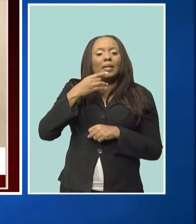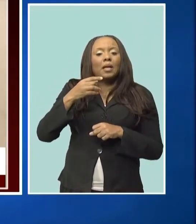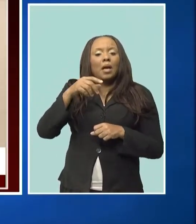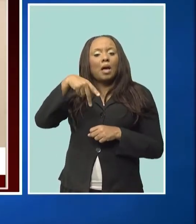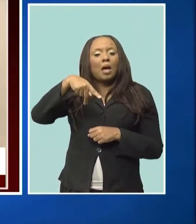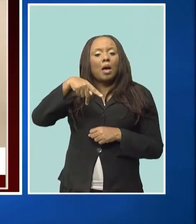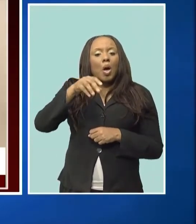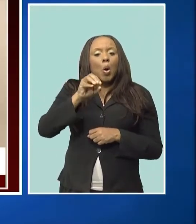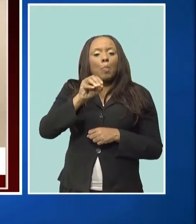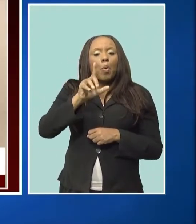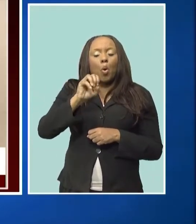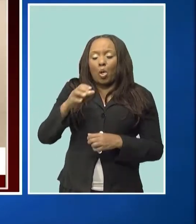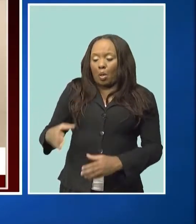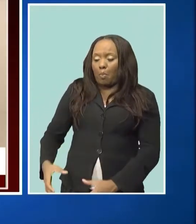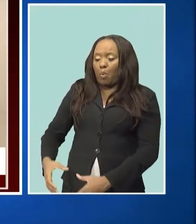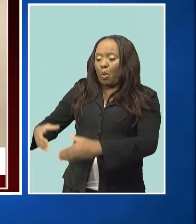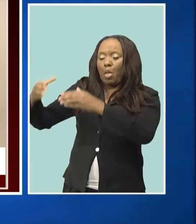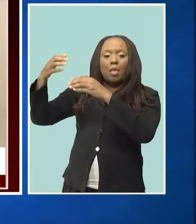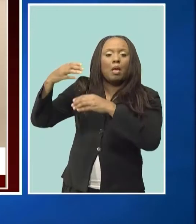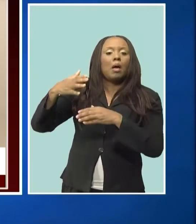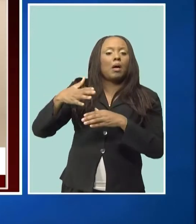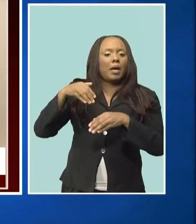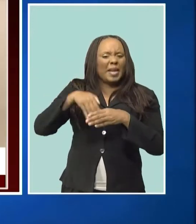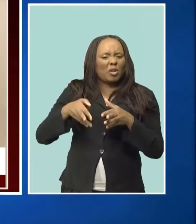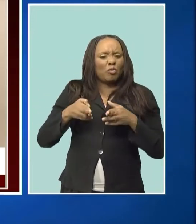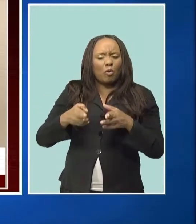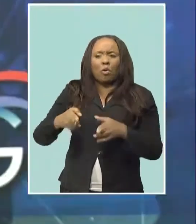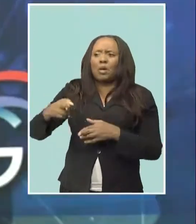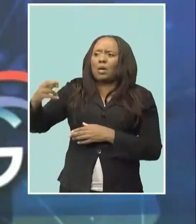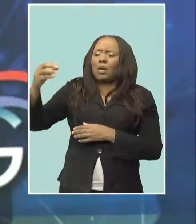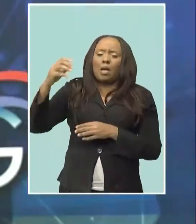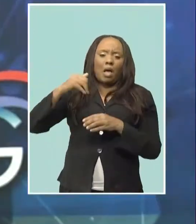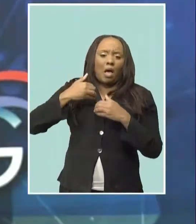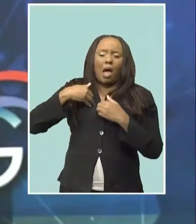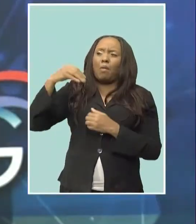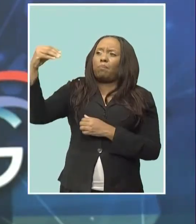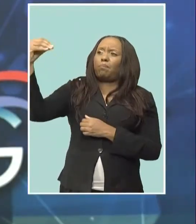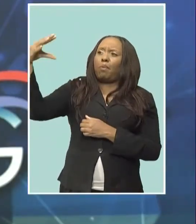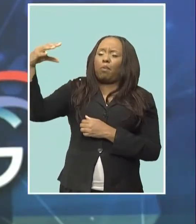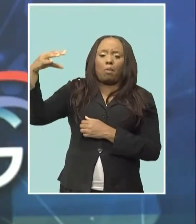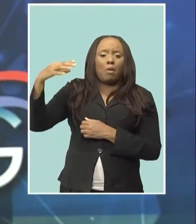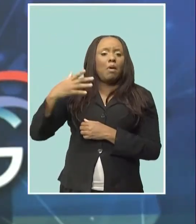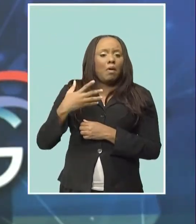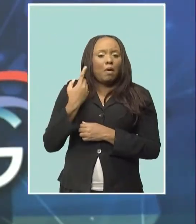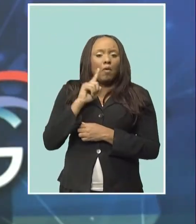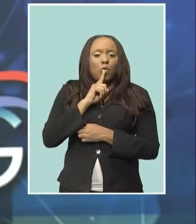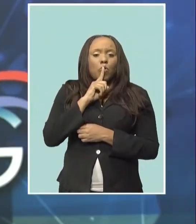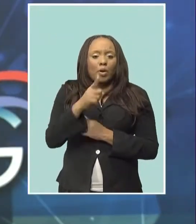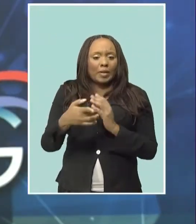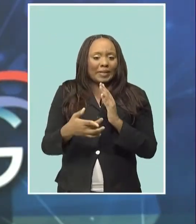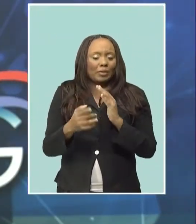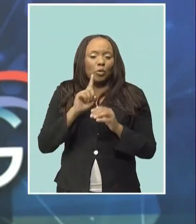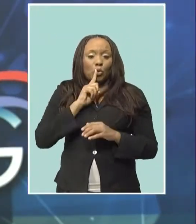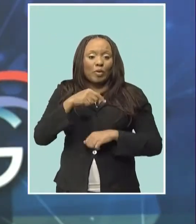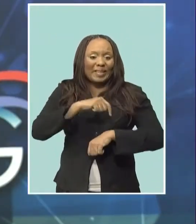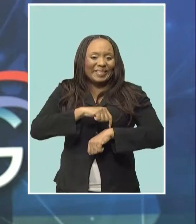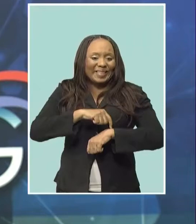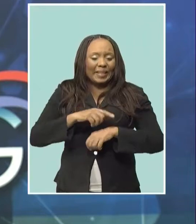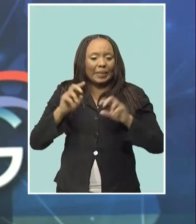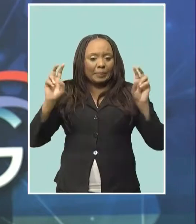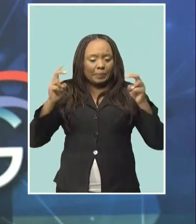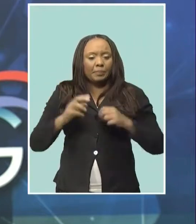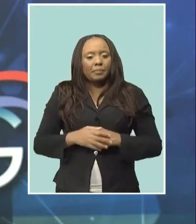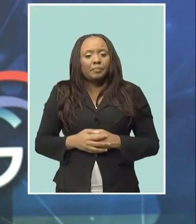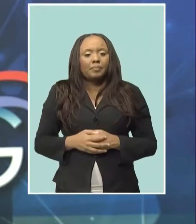feed information back to law enforcement in real time. Barbados recorded 6 more COVID-19 related